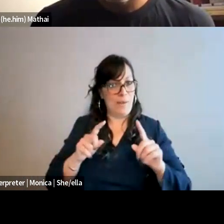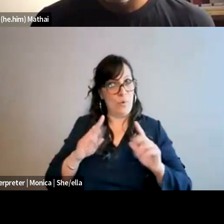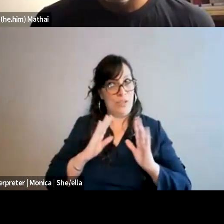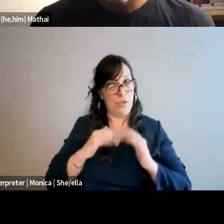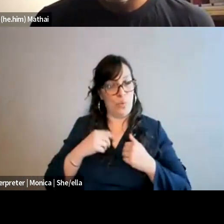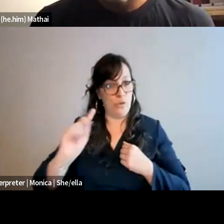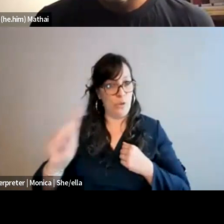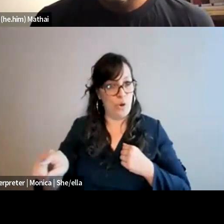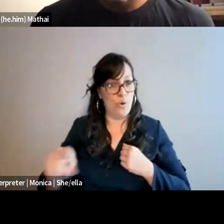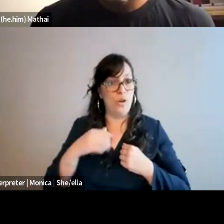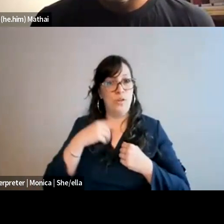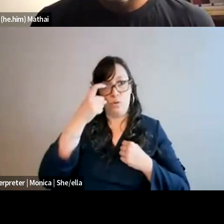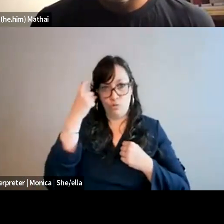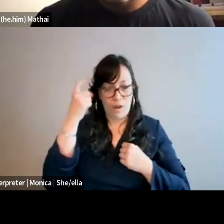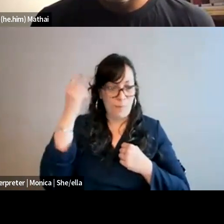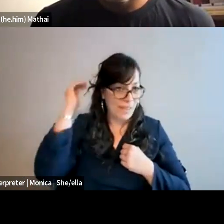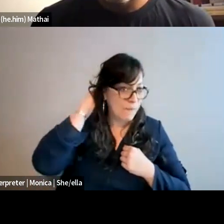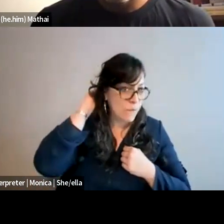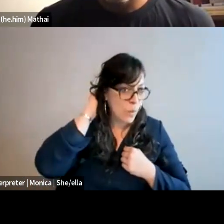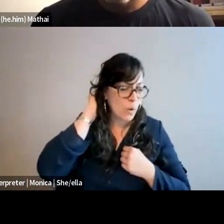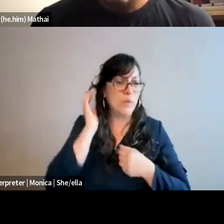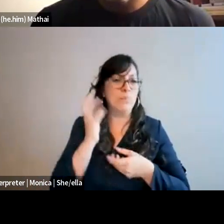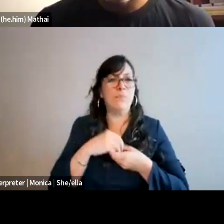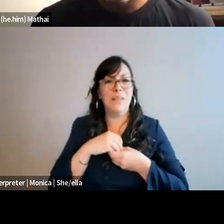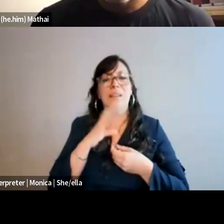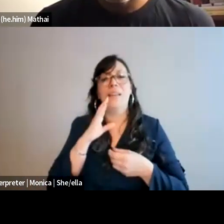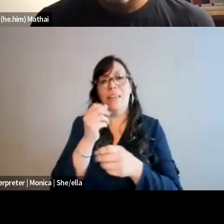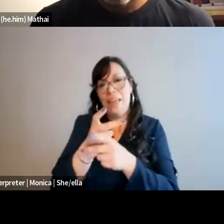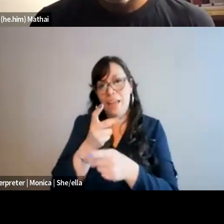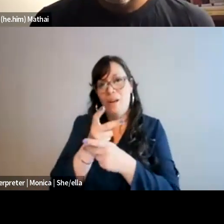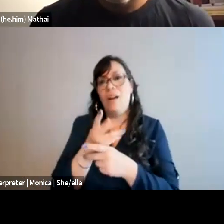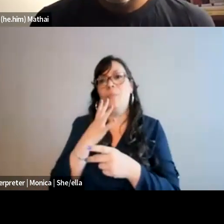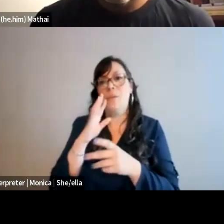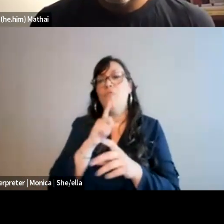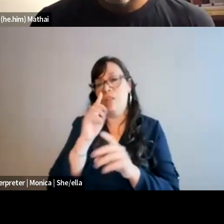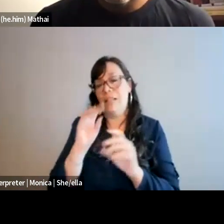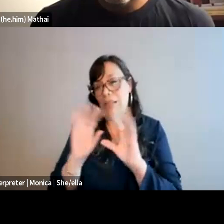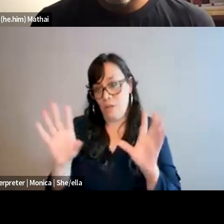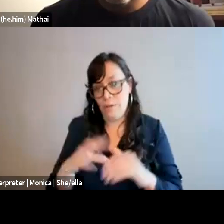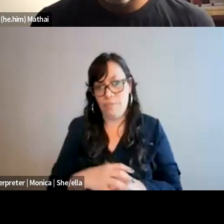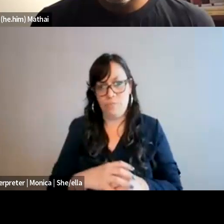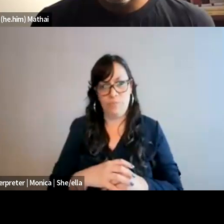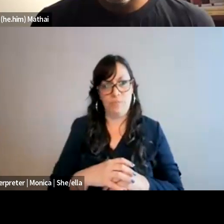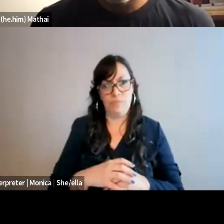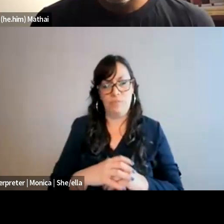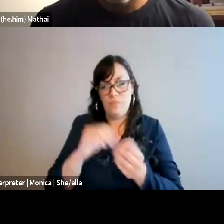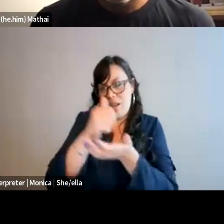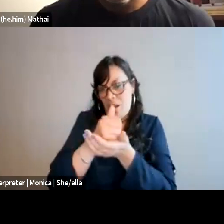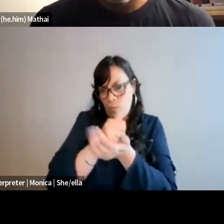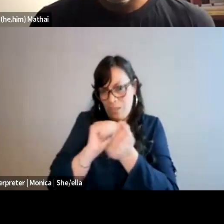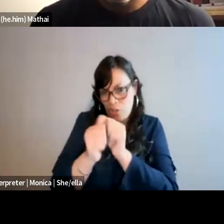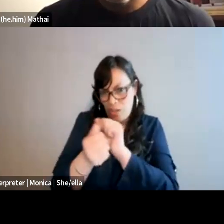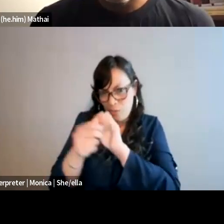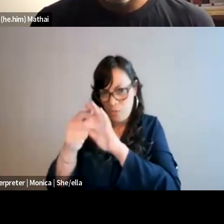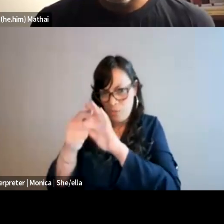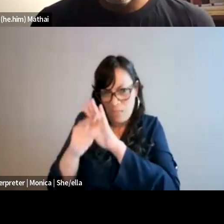to be. So trauma-informed care approaches of like, I'm going to be really clear. And also, helping change policies.